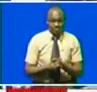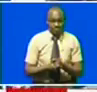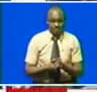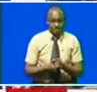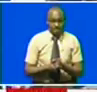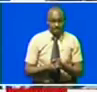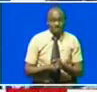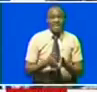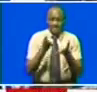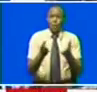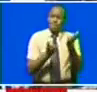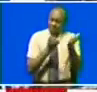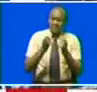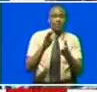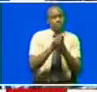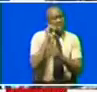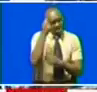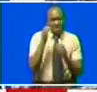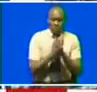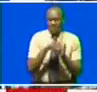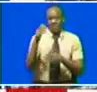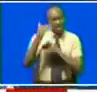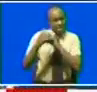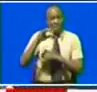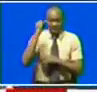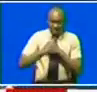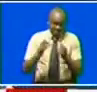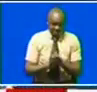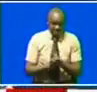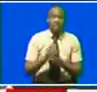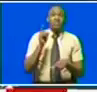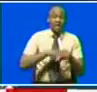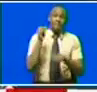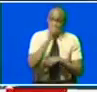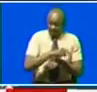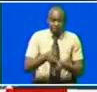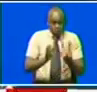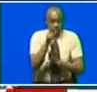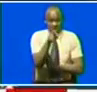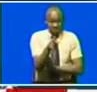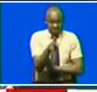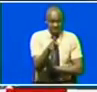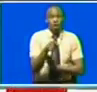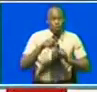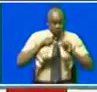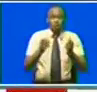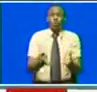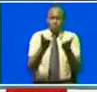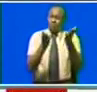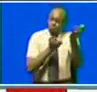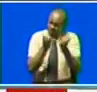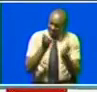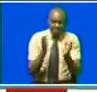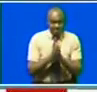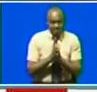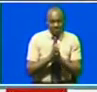With increased trade between Kenya and her neighboring countries, the completion of road infrastructure continues to improve the business